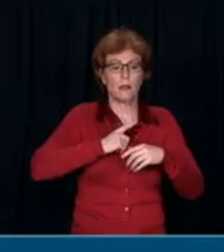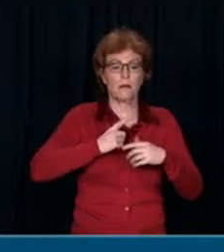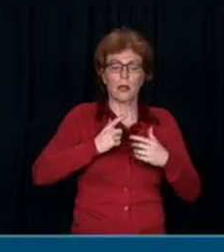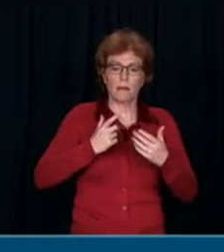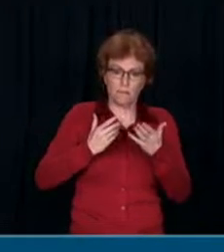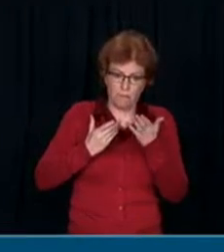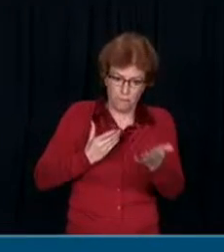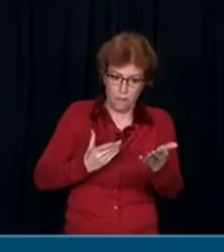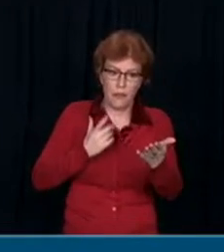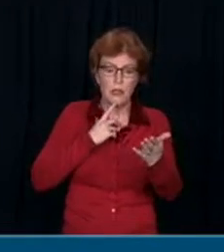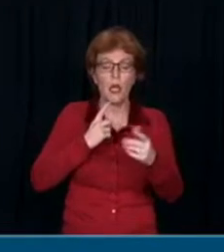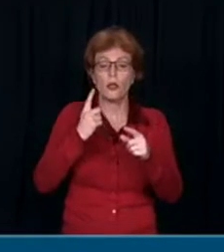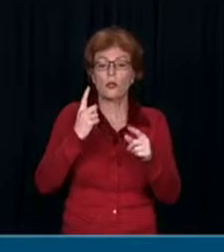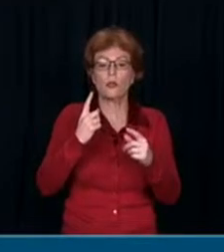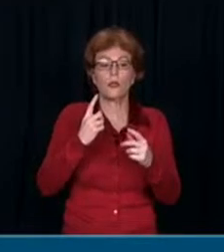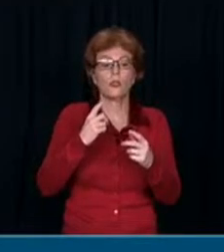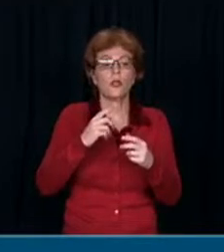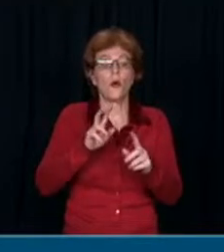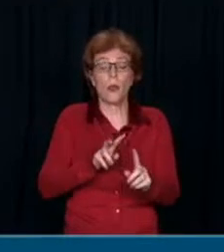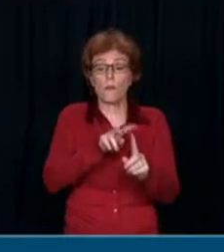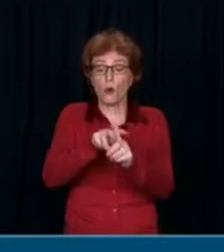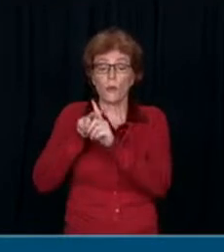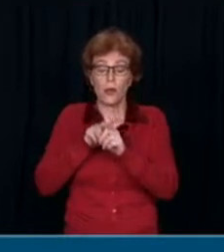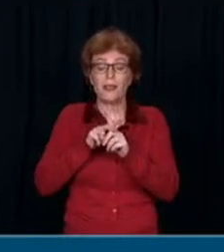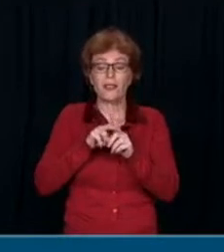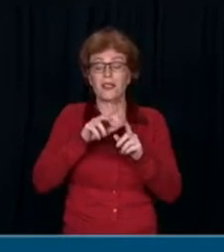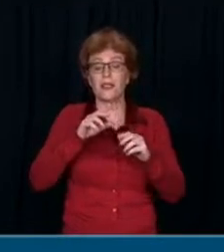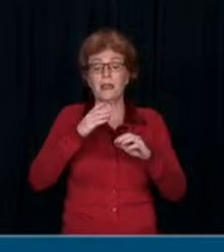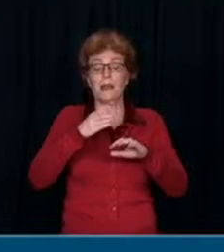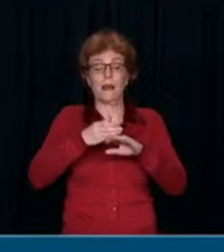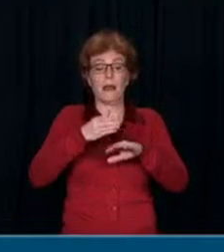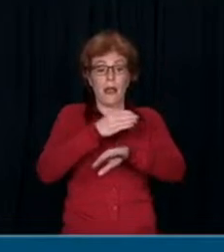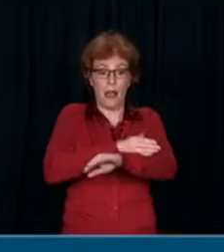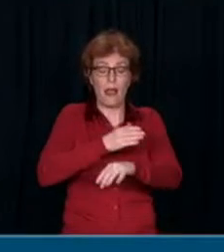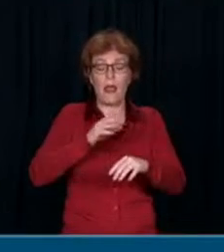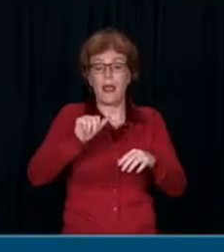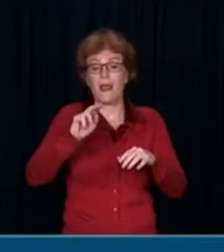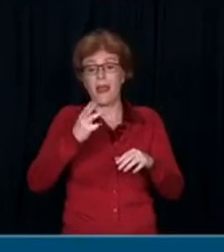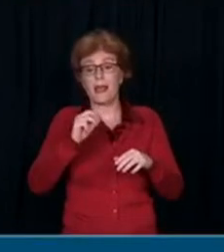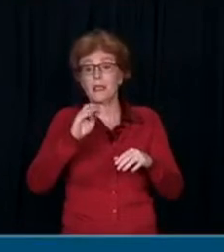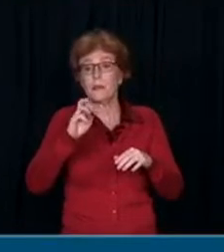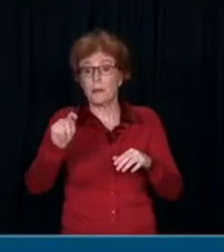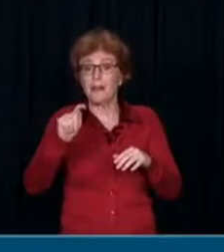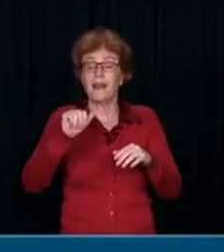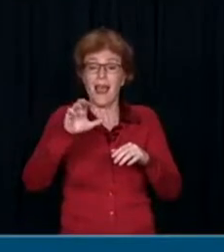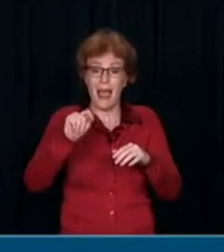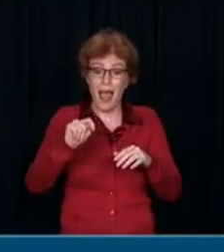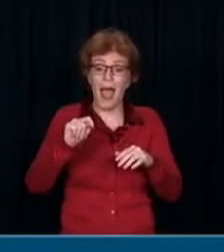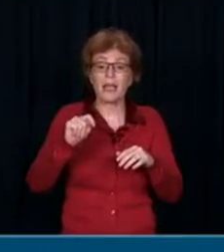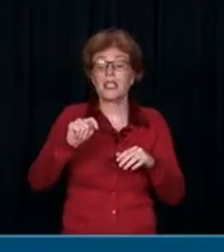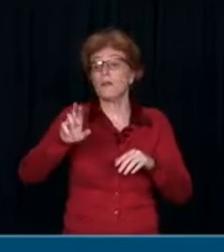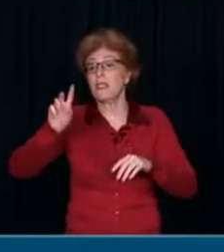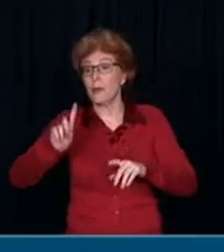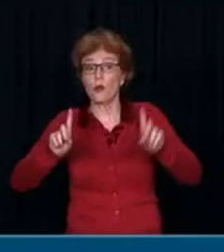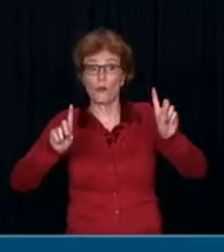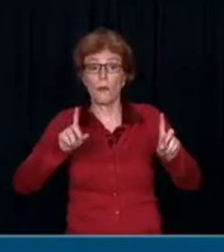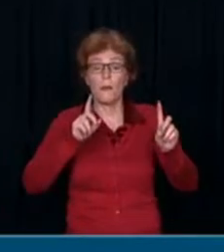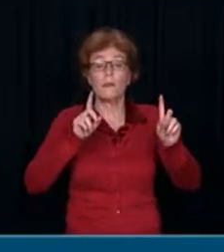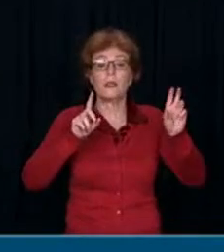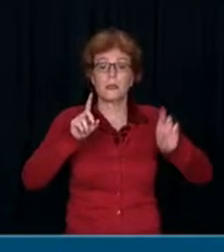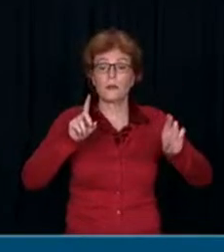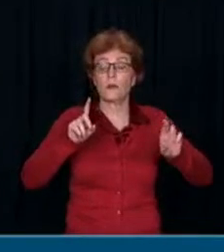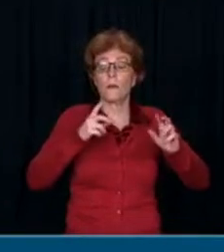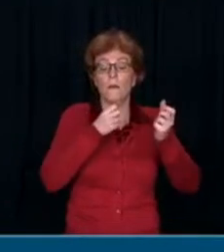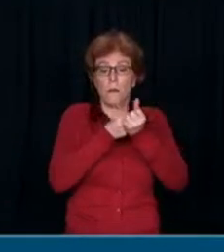the Continuing Appropriations and Border Security Enhancement Act. It was a bipartisan bill. Absolutely. It did fail. Your opponent, Mr.